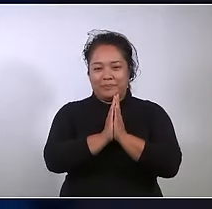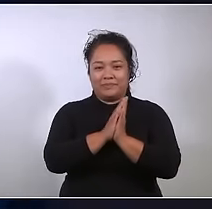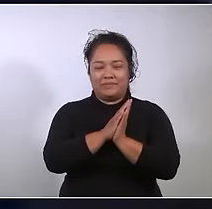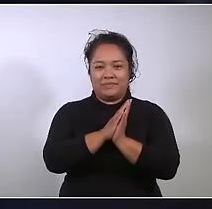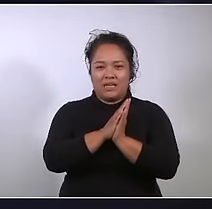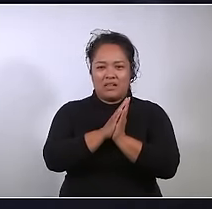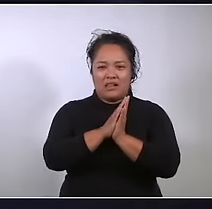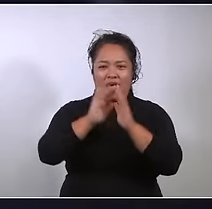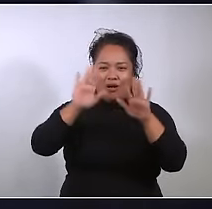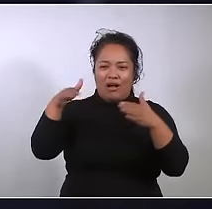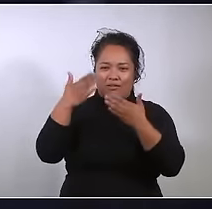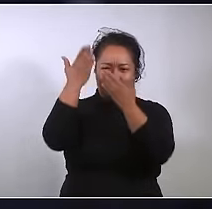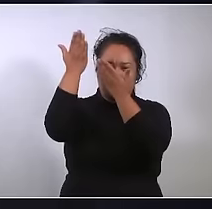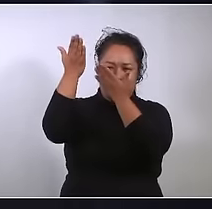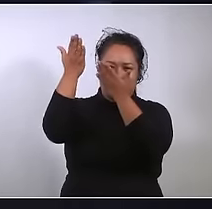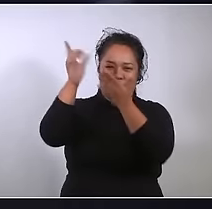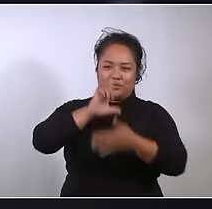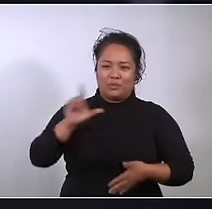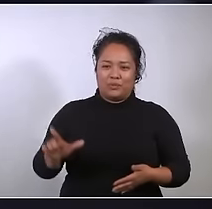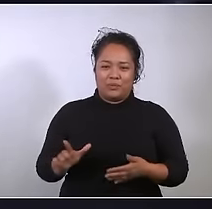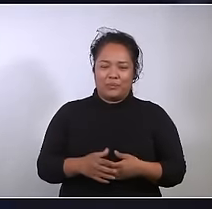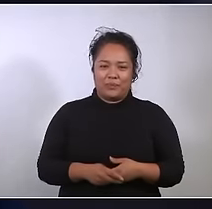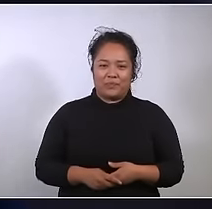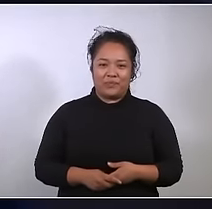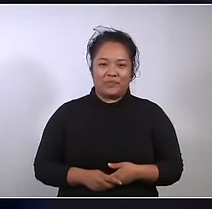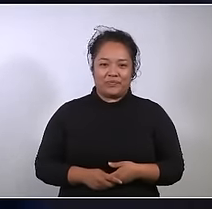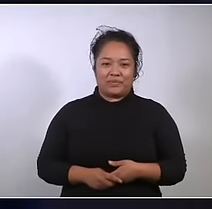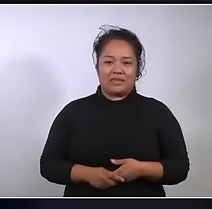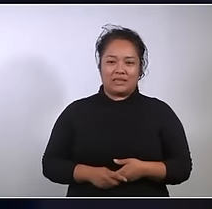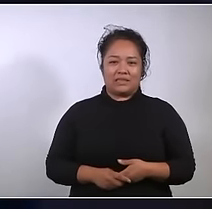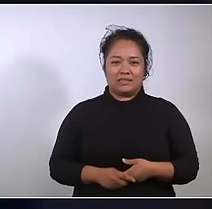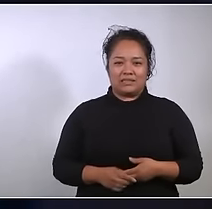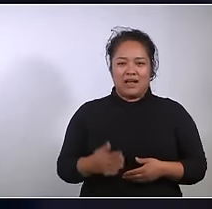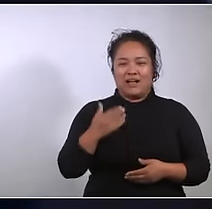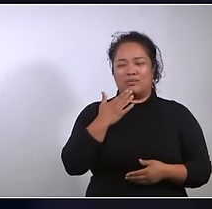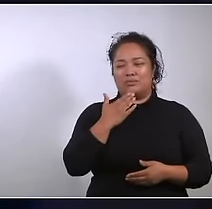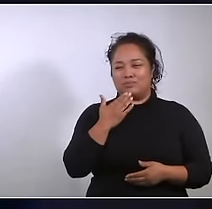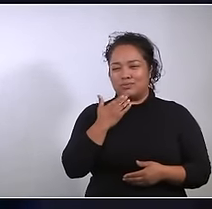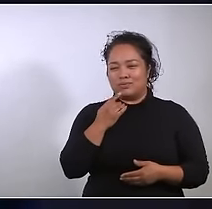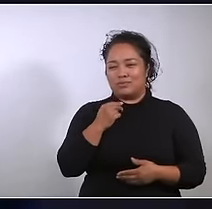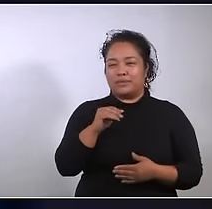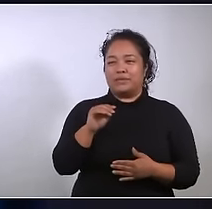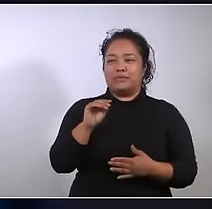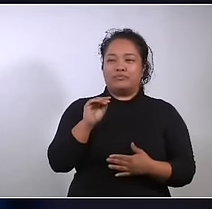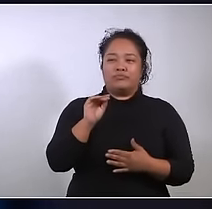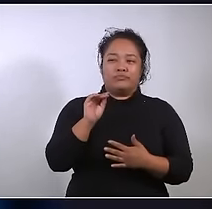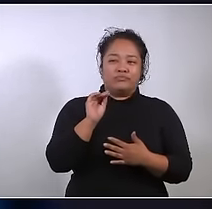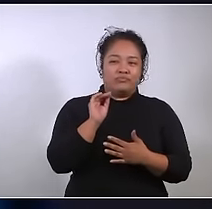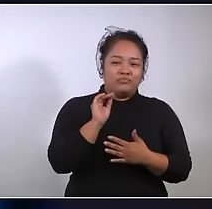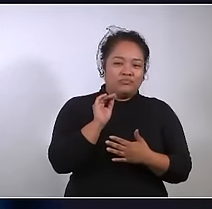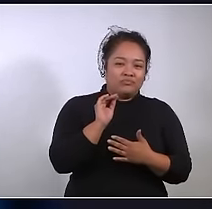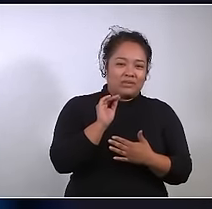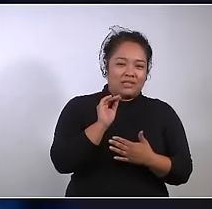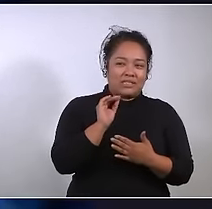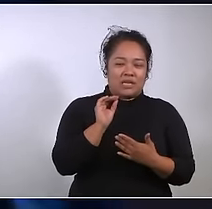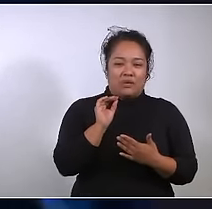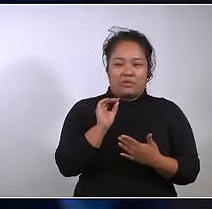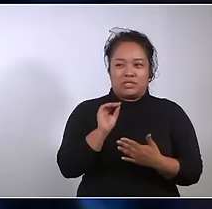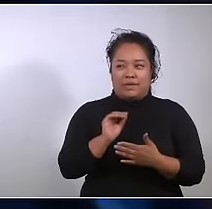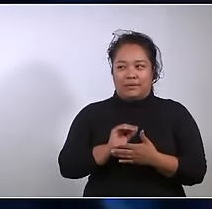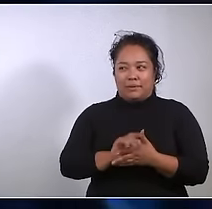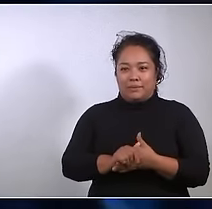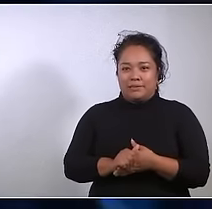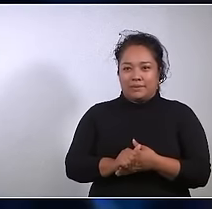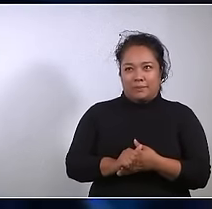we're going to offer it unto the Lord. Y lo vamos a ofrecer al Señor. As a sweet aroma. Como una fragancia, amen,